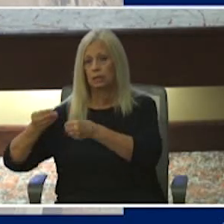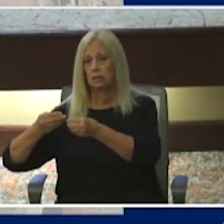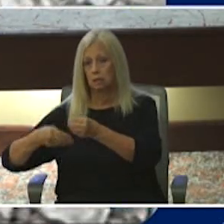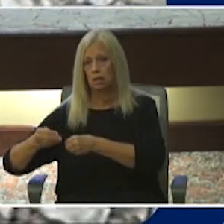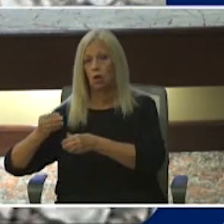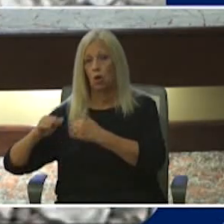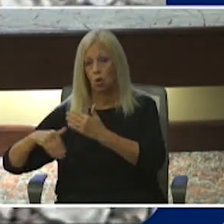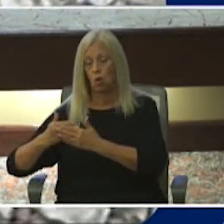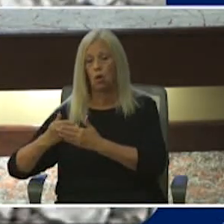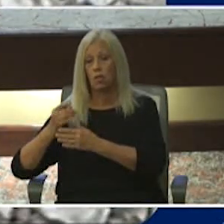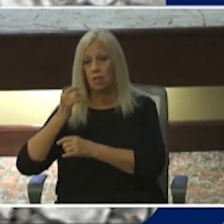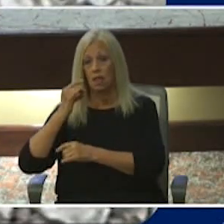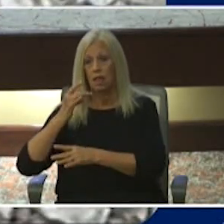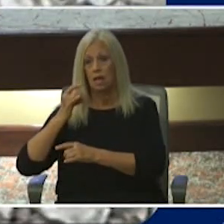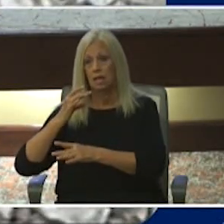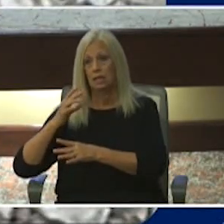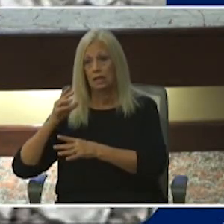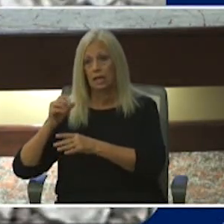lighting infrastructure.